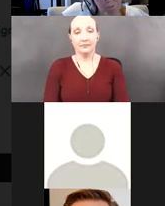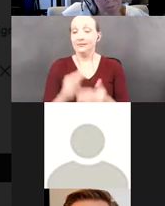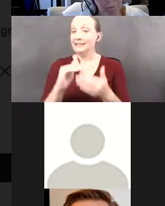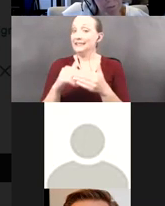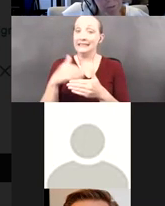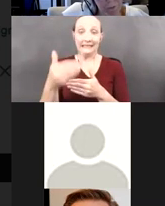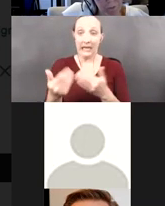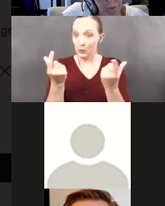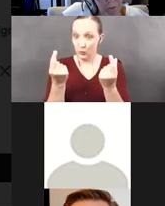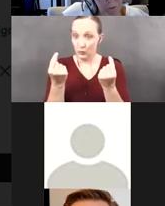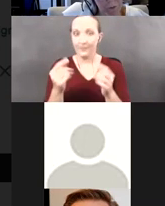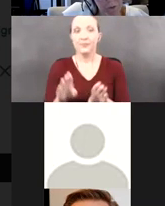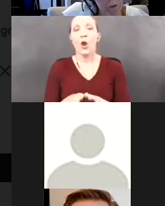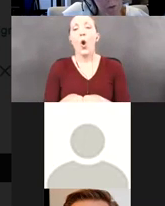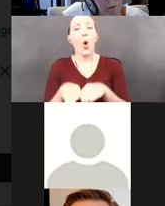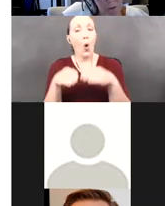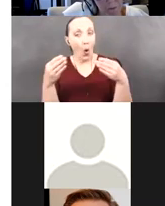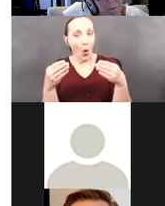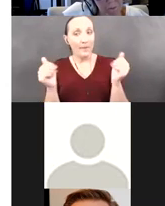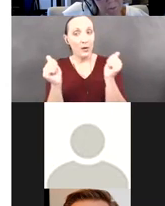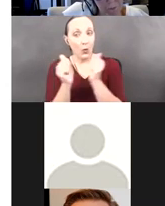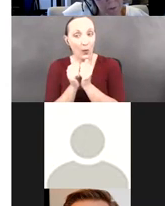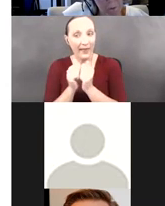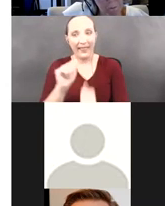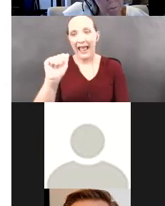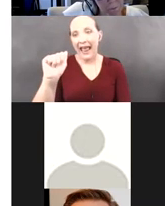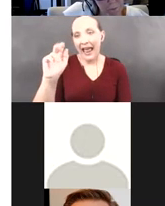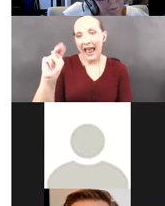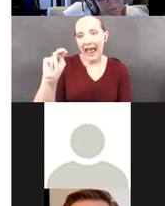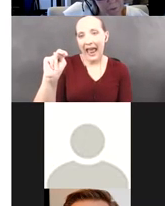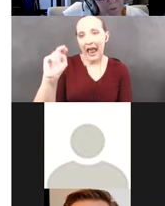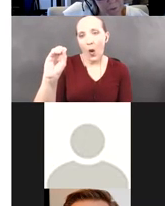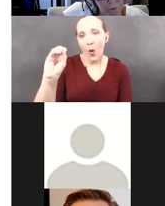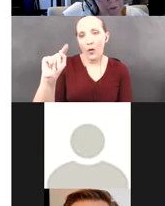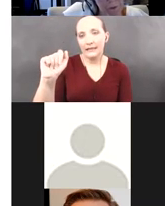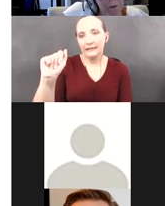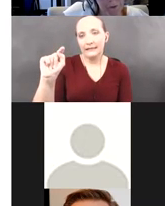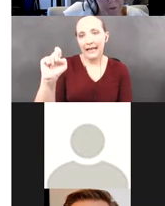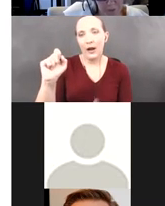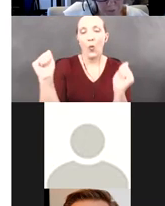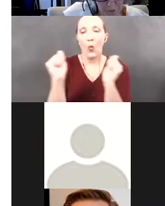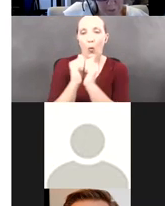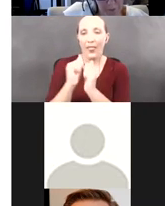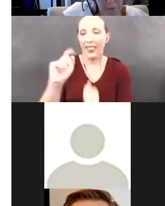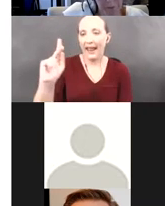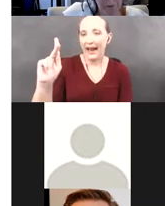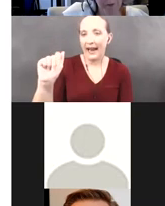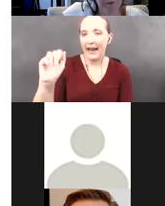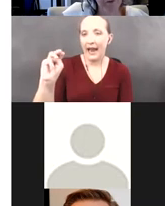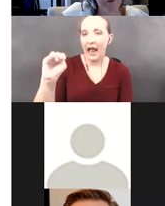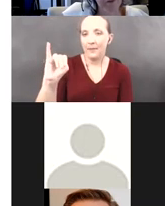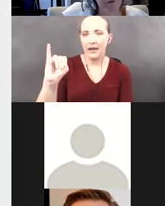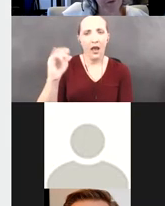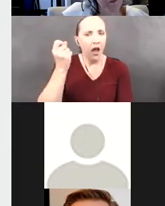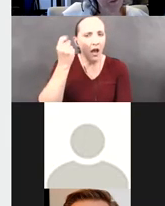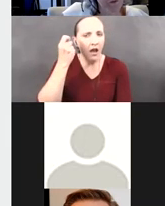y Open después With su hijo tiene que and hacerle clic select a Open With, Annotate abrir with con Cami. Annotate with Cami. Cami has many Anotar con useful Cami. tools